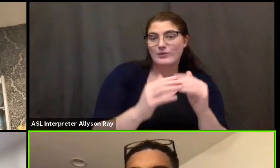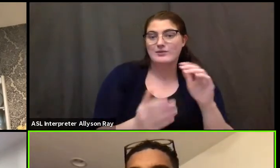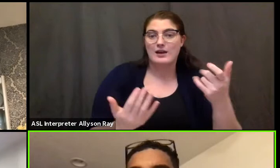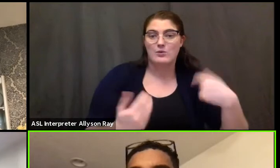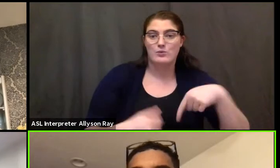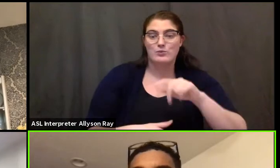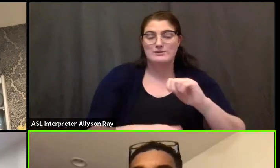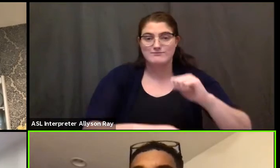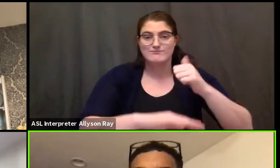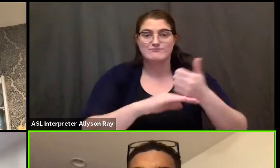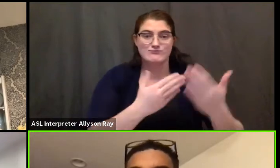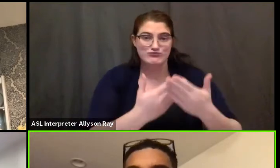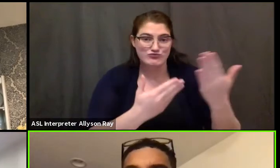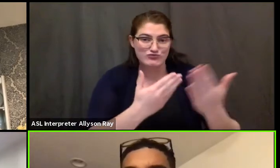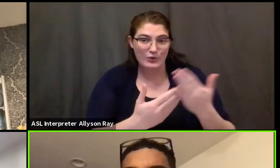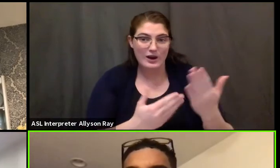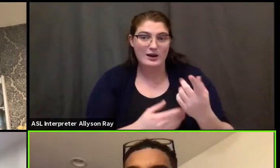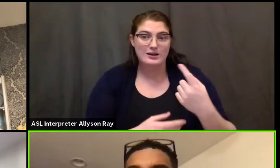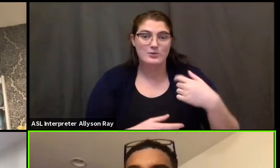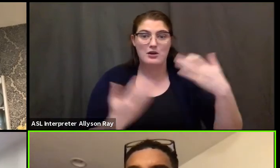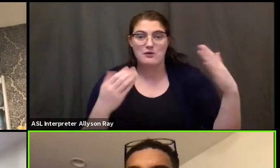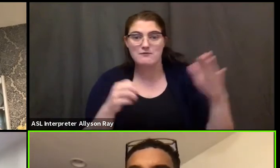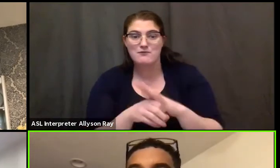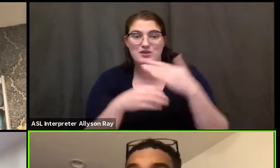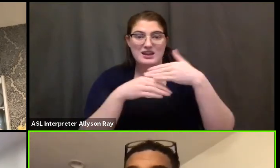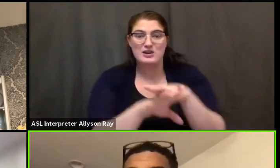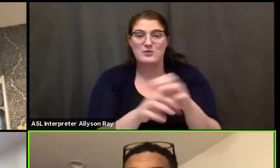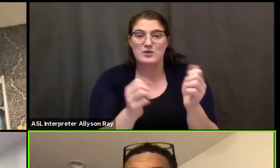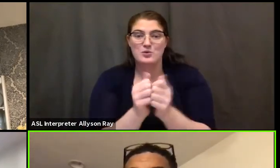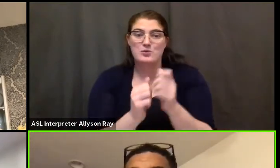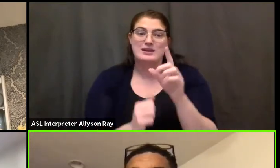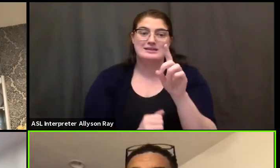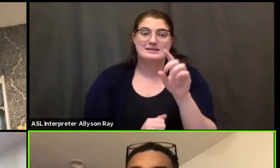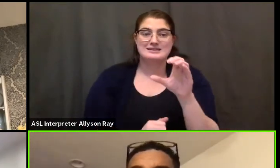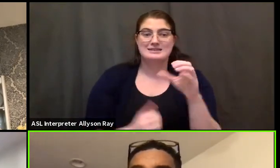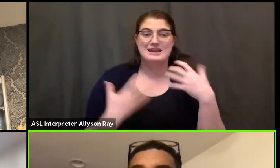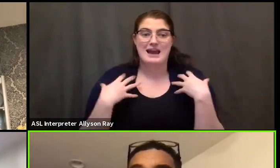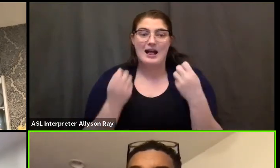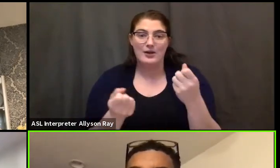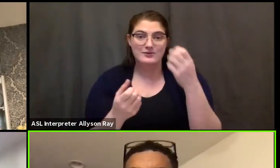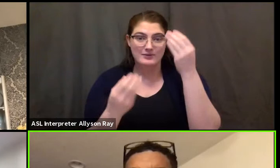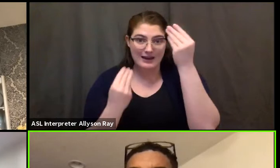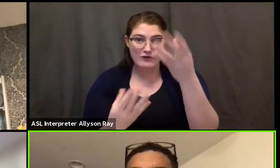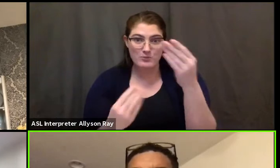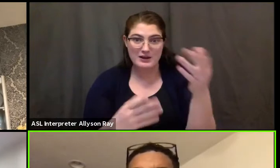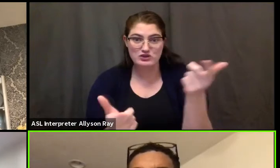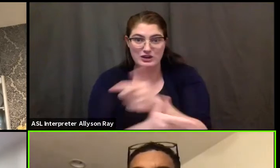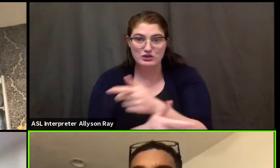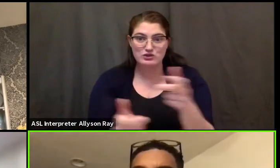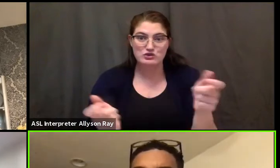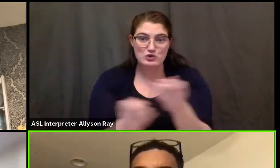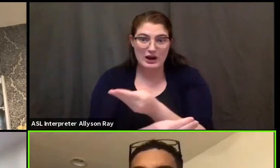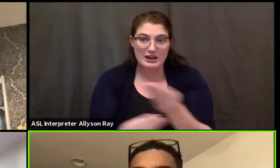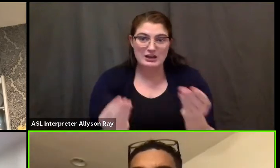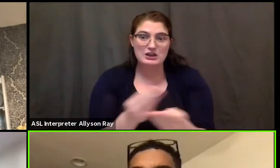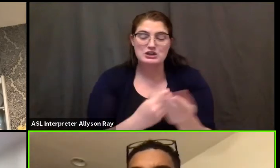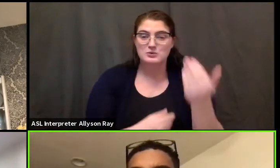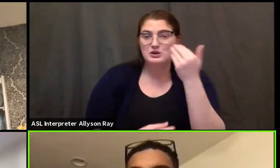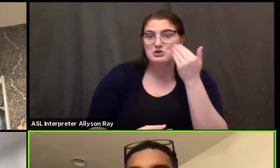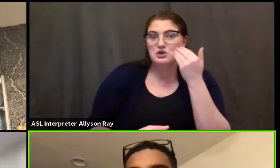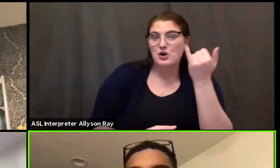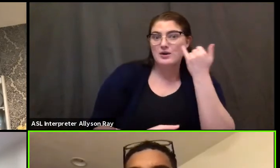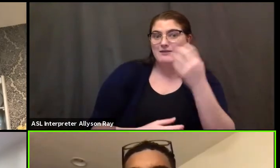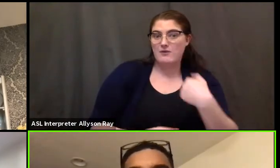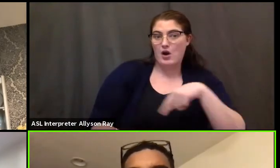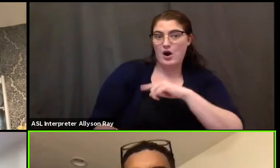operationalize via Common. We are fully integrated with DC's Health Information Exchange so that we know when members are presenting into the emergency